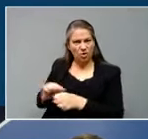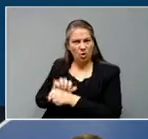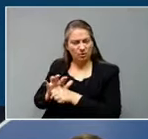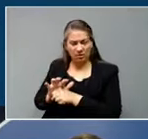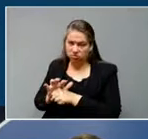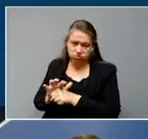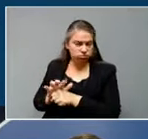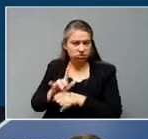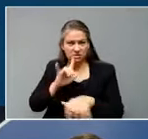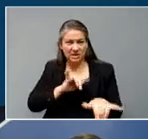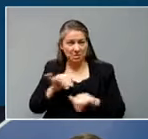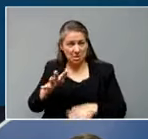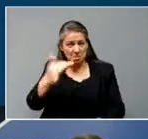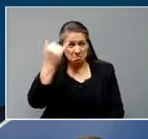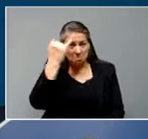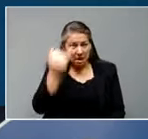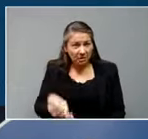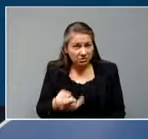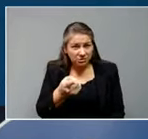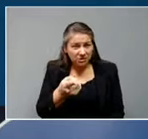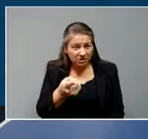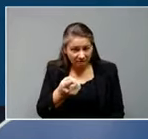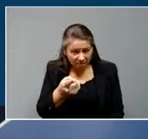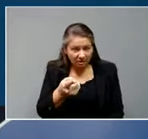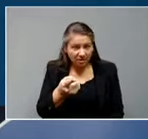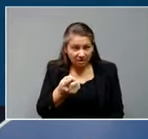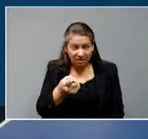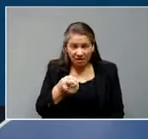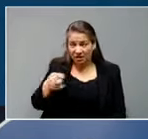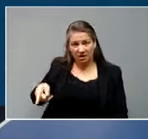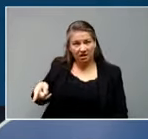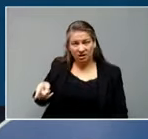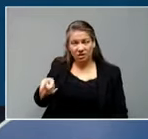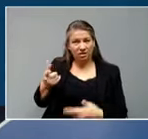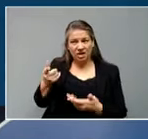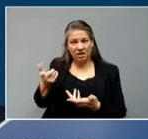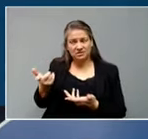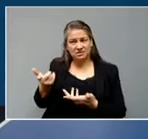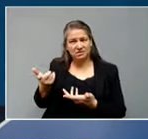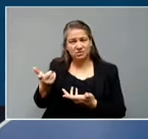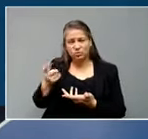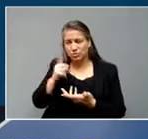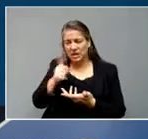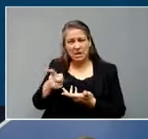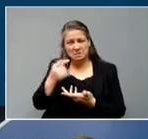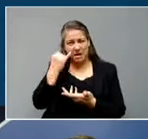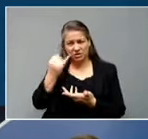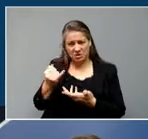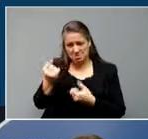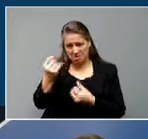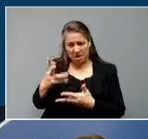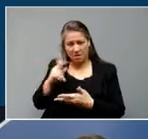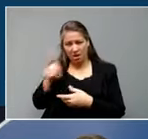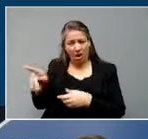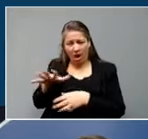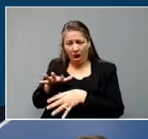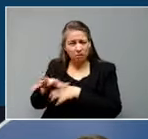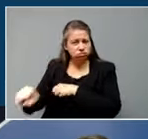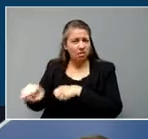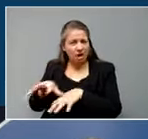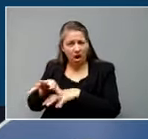you love and that I love, completely wiped out. And the magnitude of this